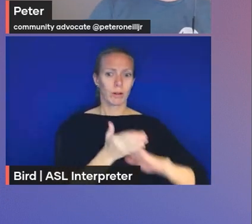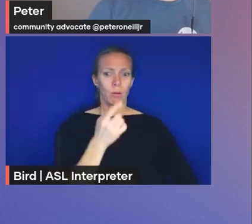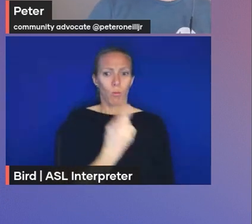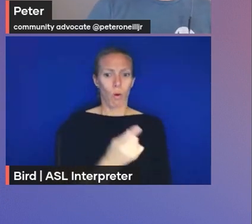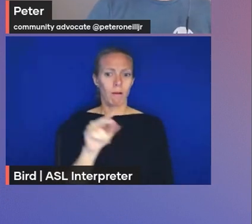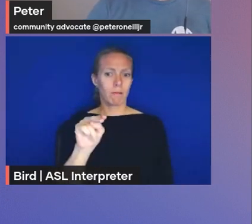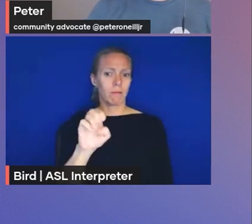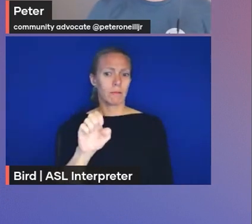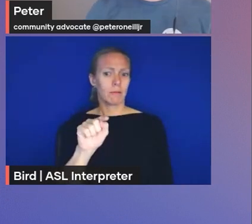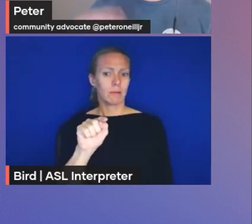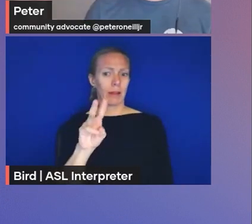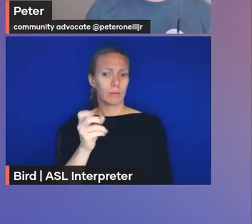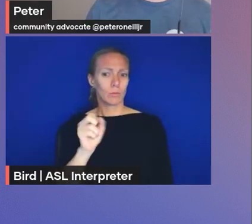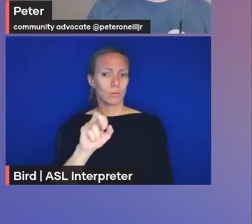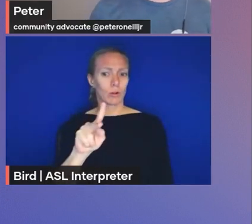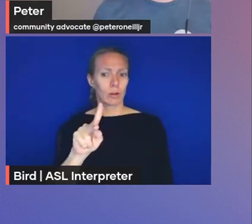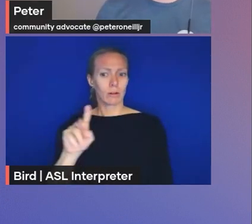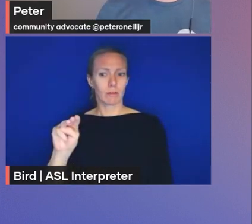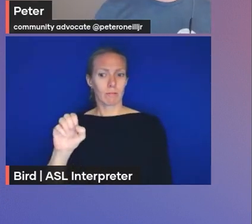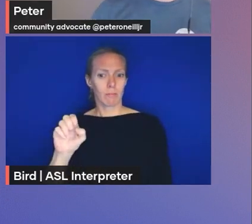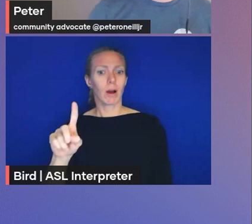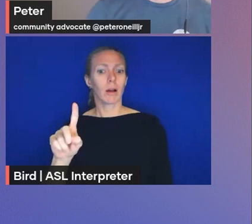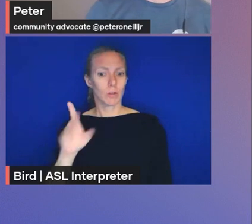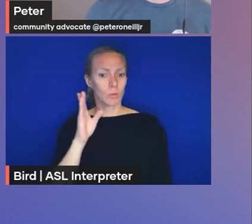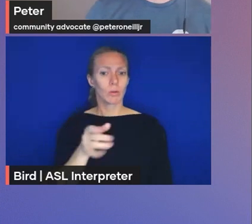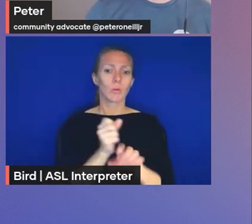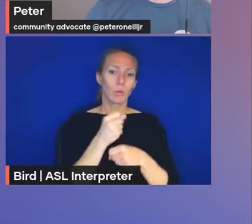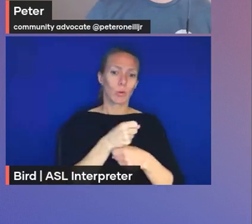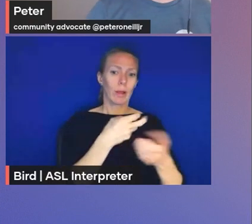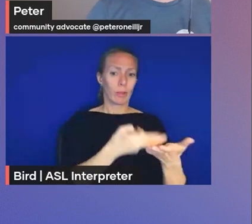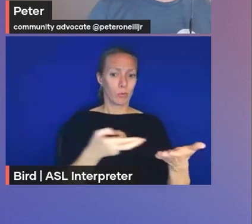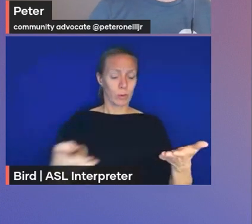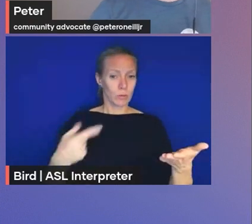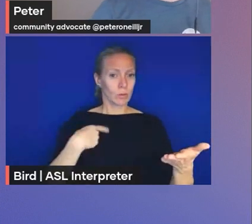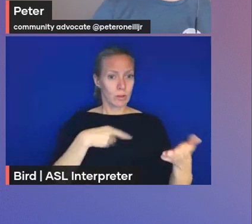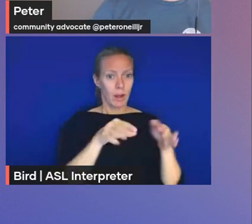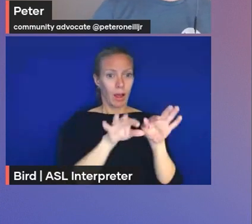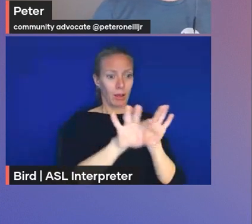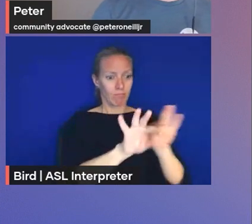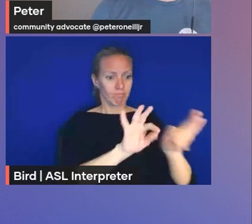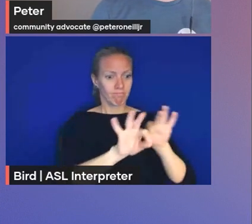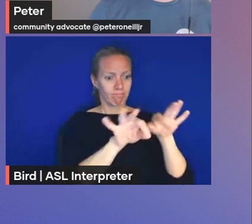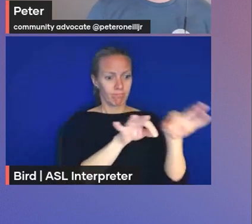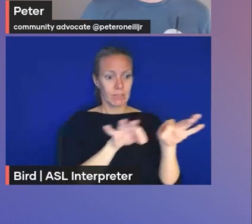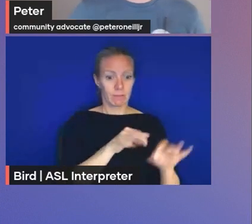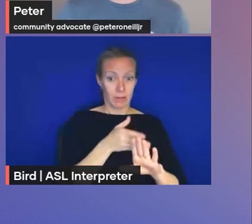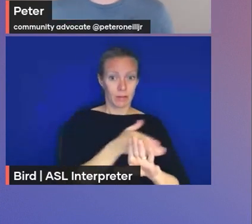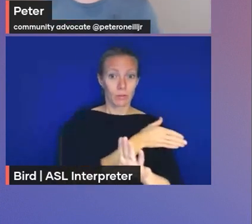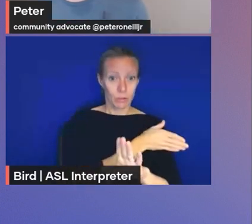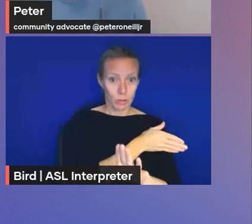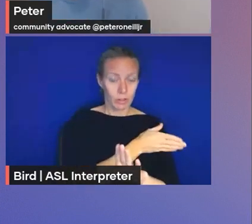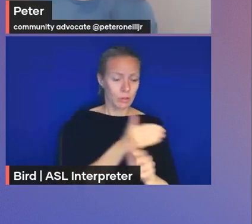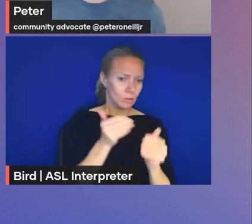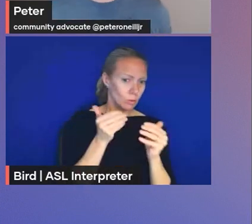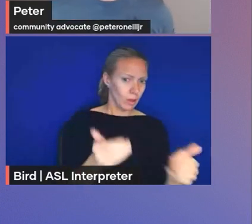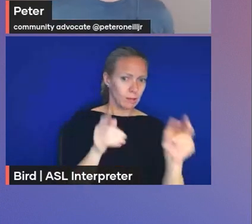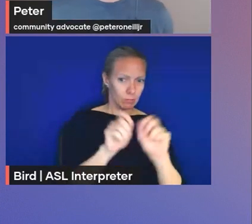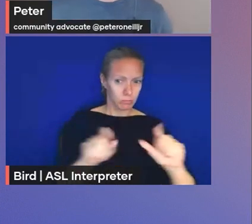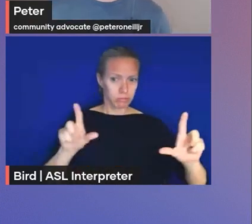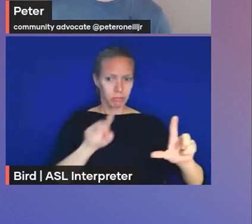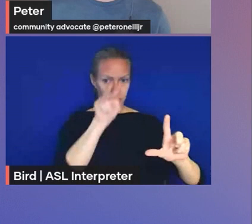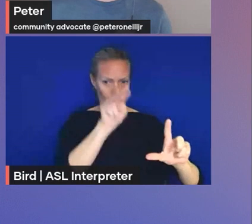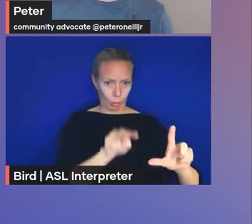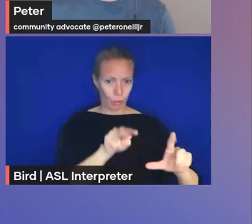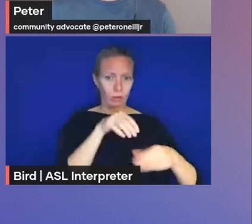that's going to create the resources that I defined earlier. So let's look inside of this module. Inside